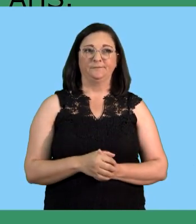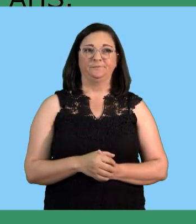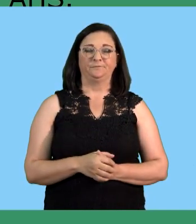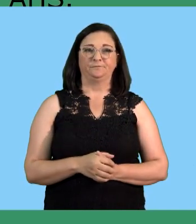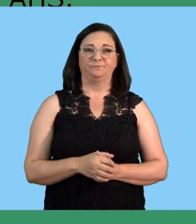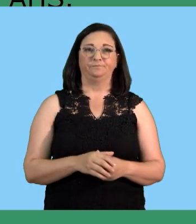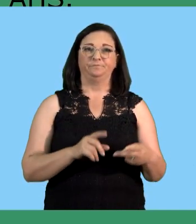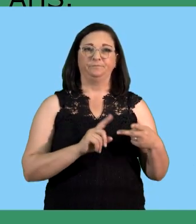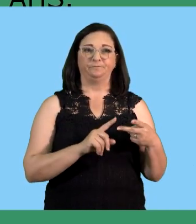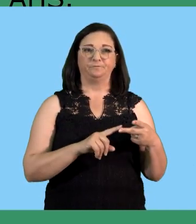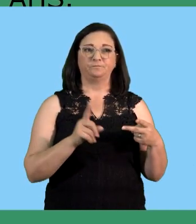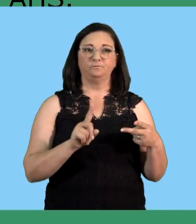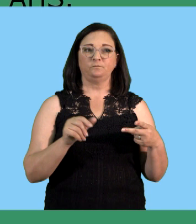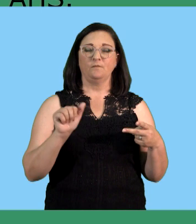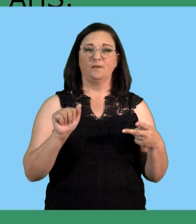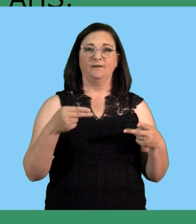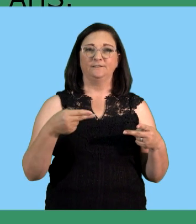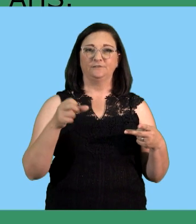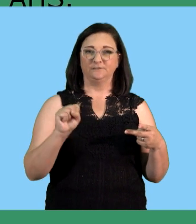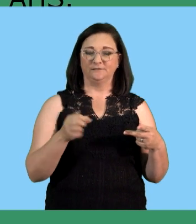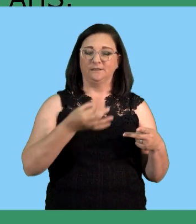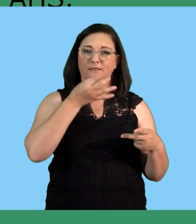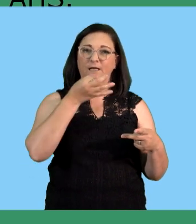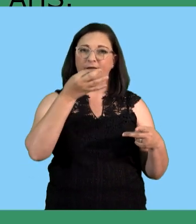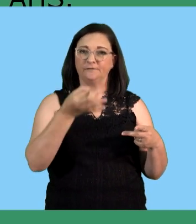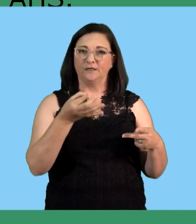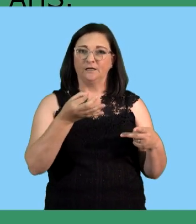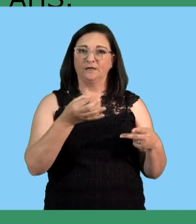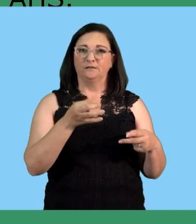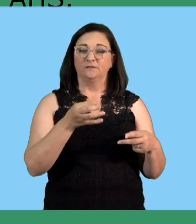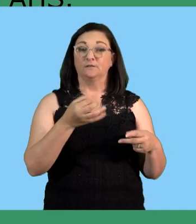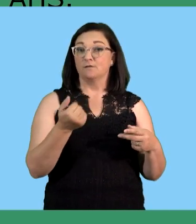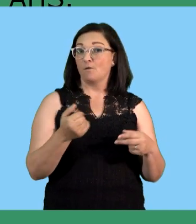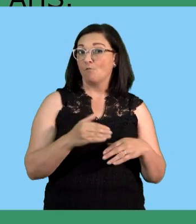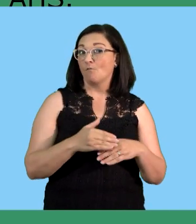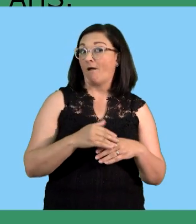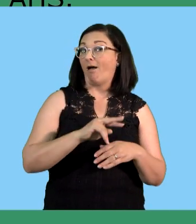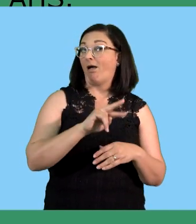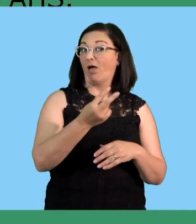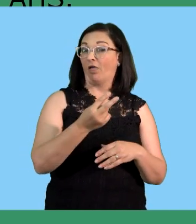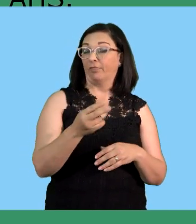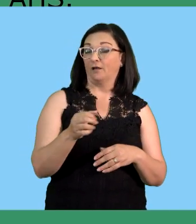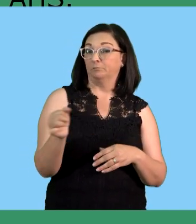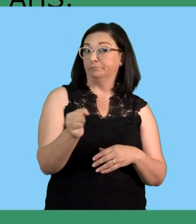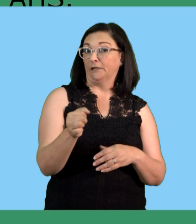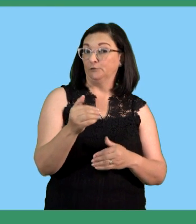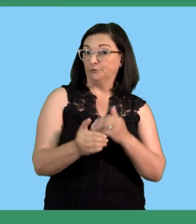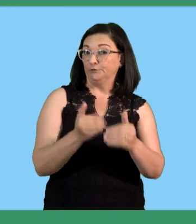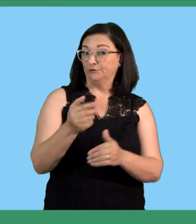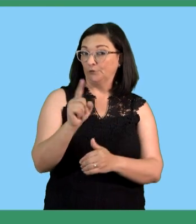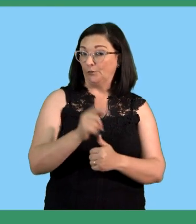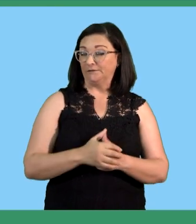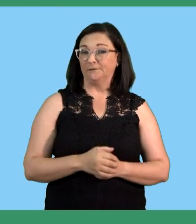Second question, advise AHS on other placement procedure.